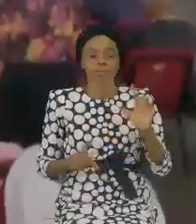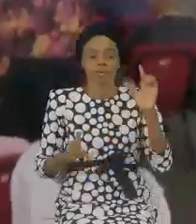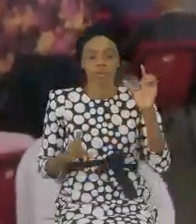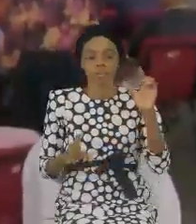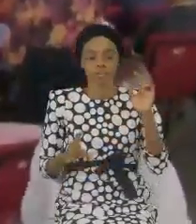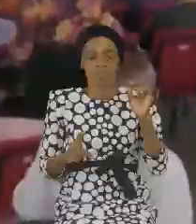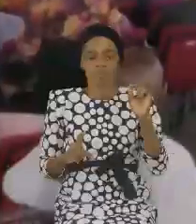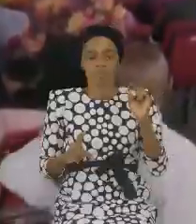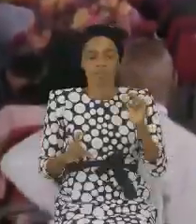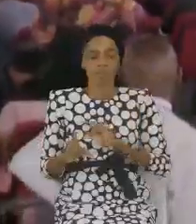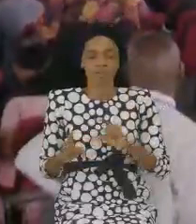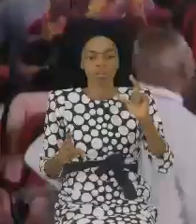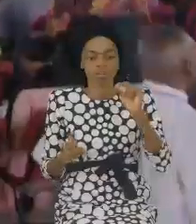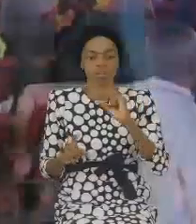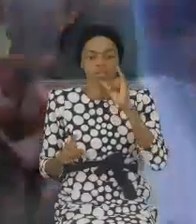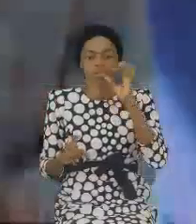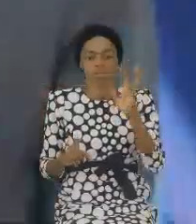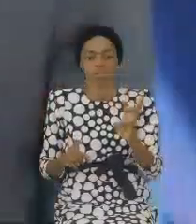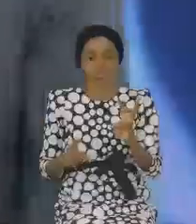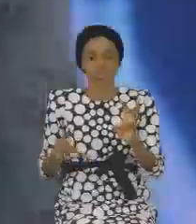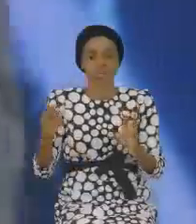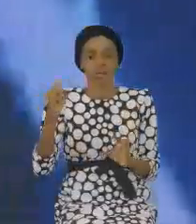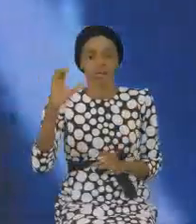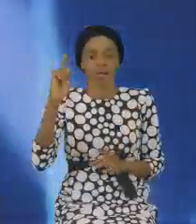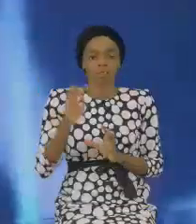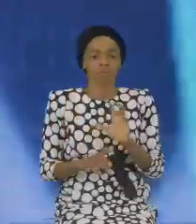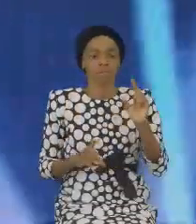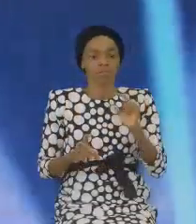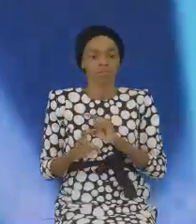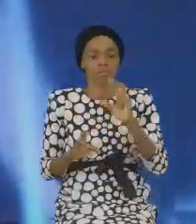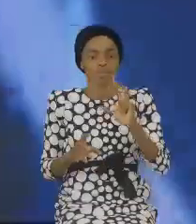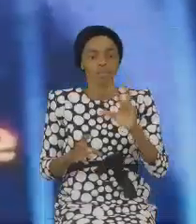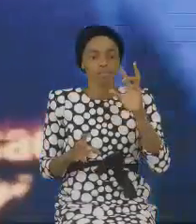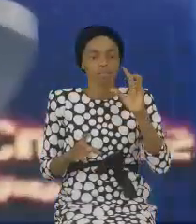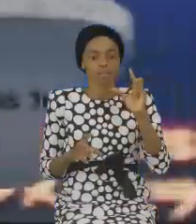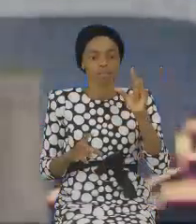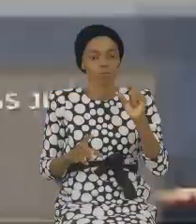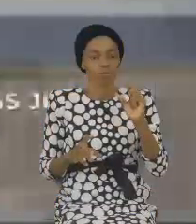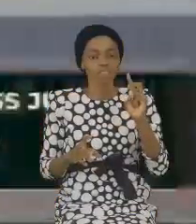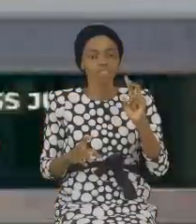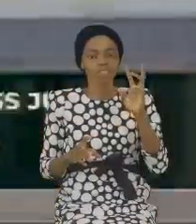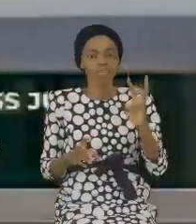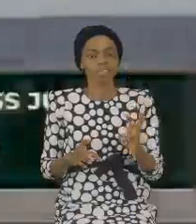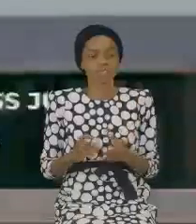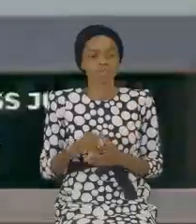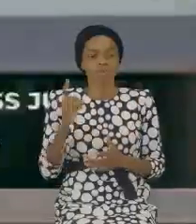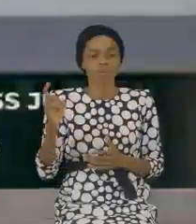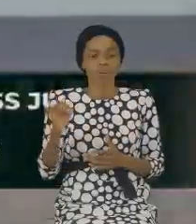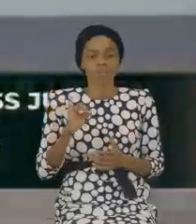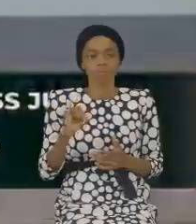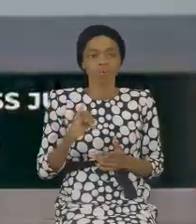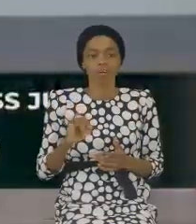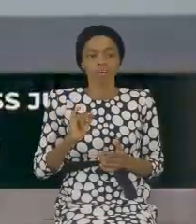from verse 26. Acts chapter 20, verse 26, Paul the Apostle said, wherefore I take you